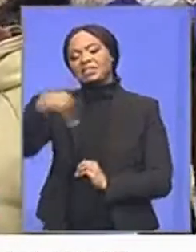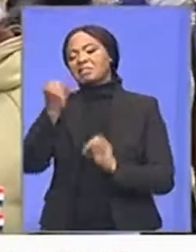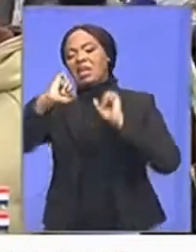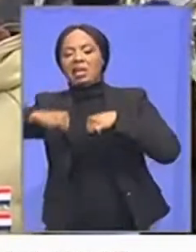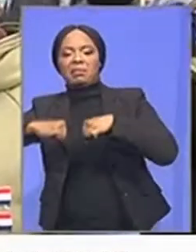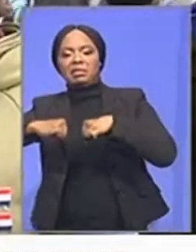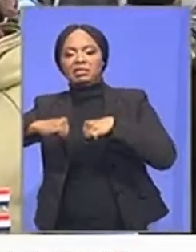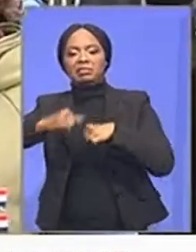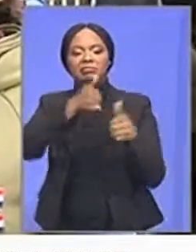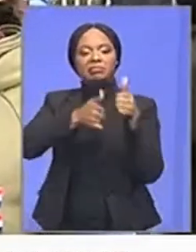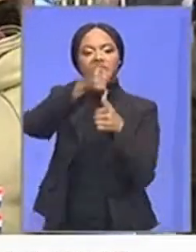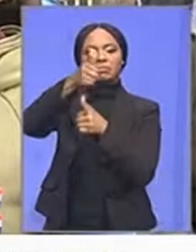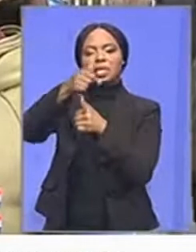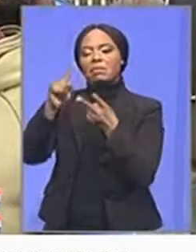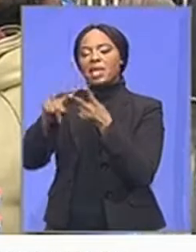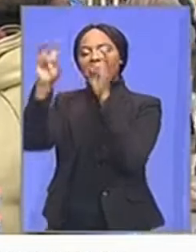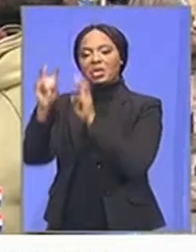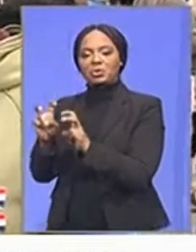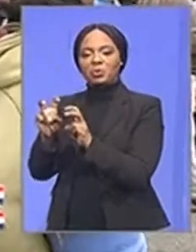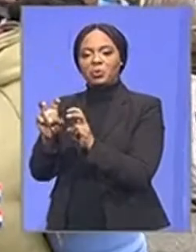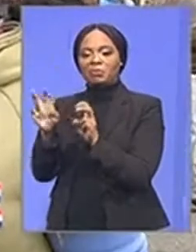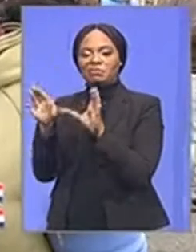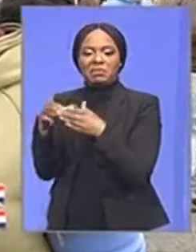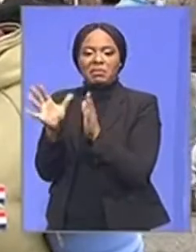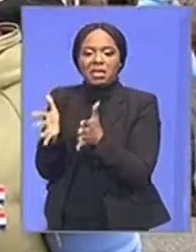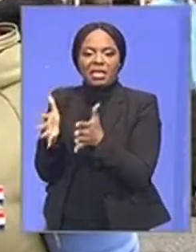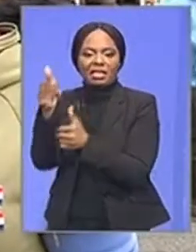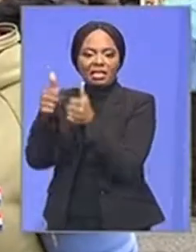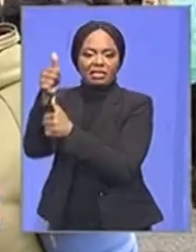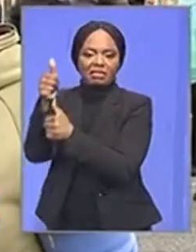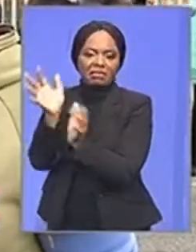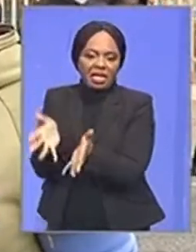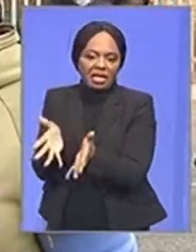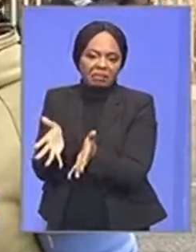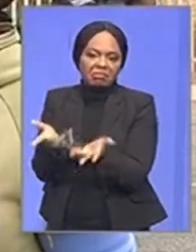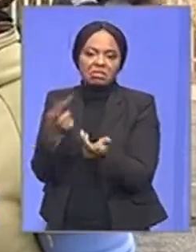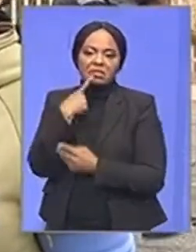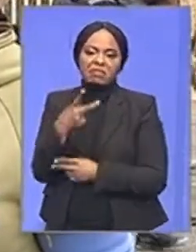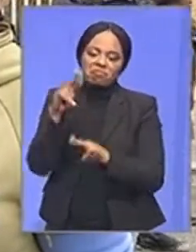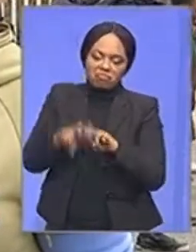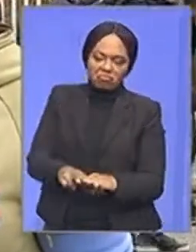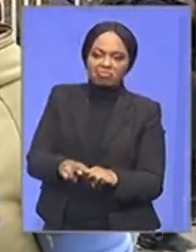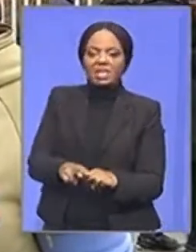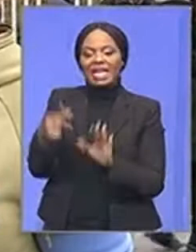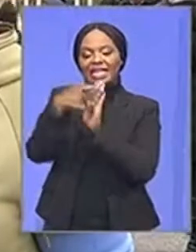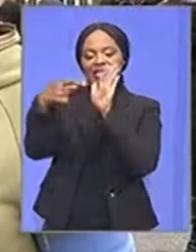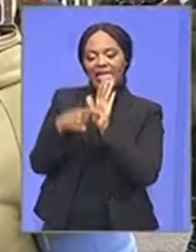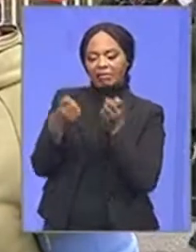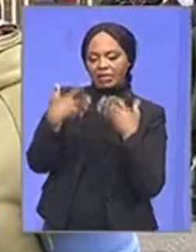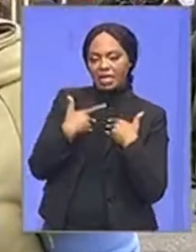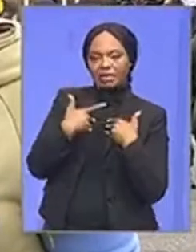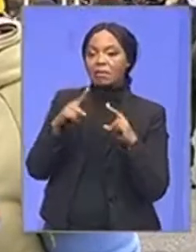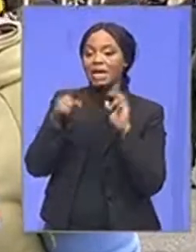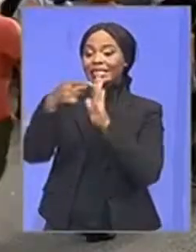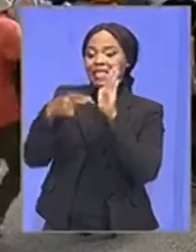the delegation and Eskom executives themselves. Ukuthi sizohlala phansi on a certain date. They haven't given